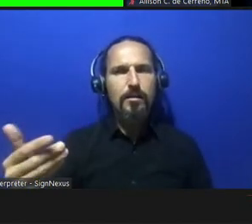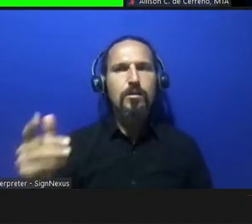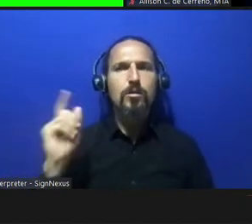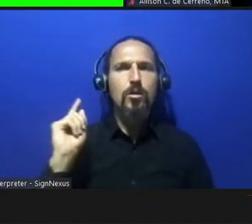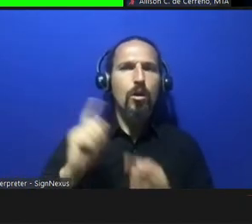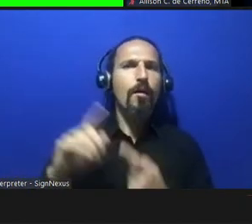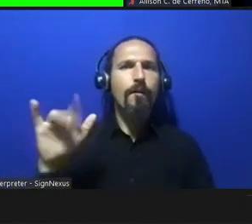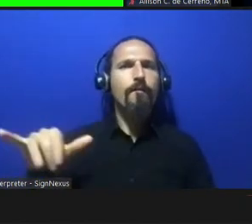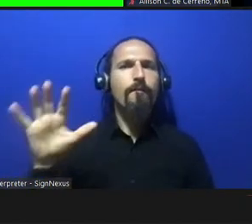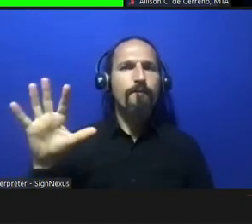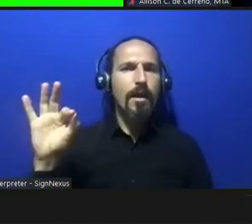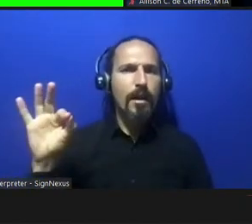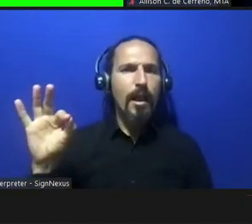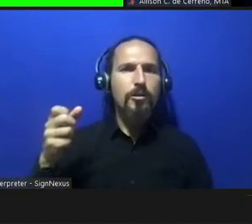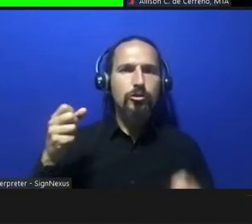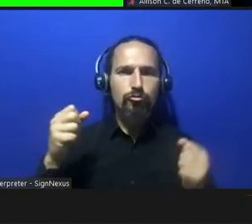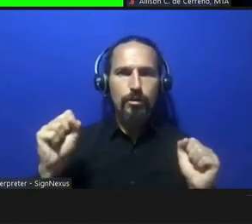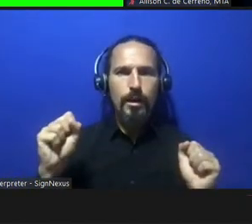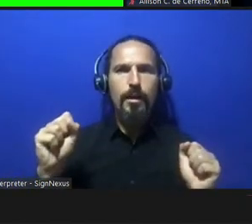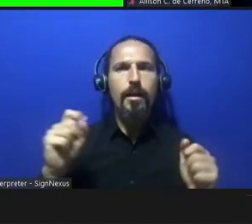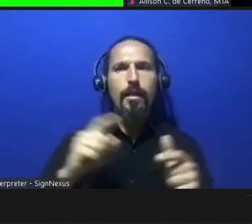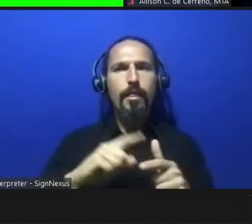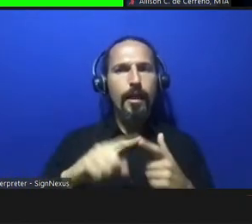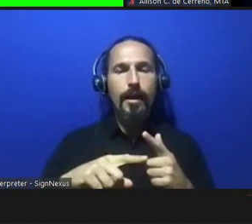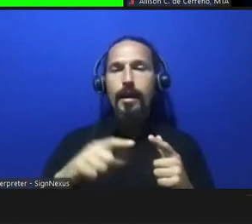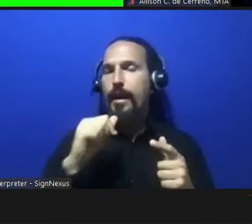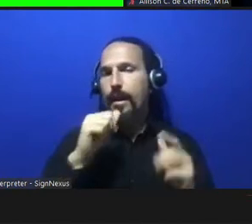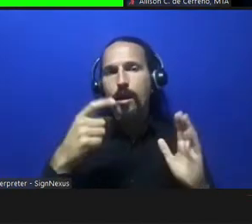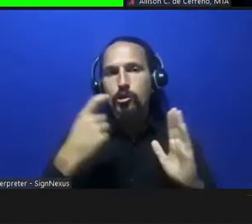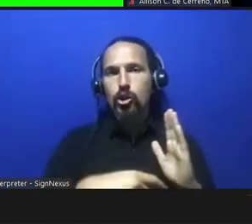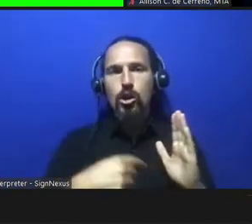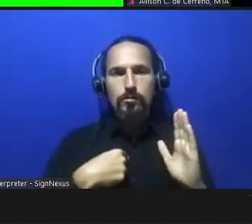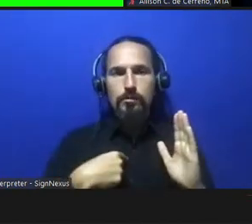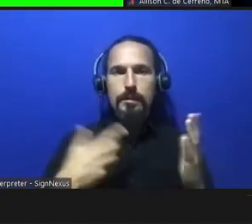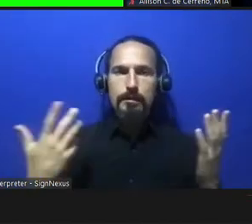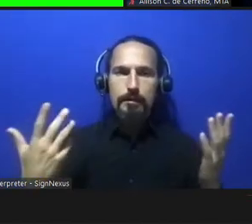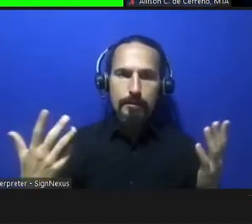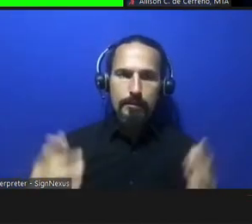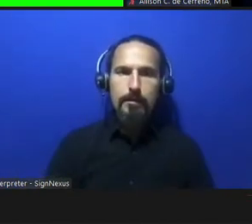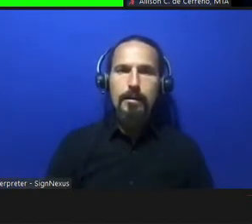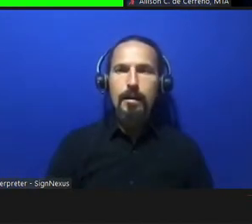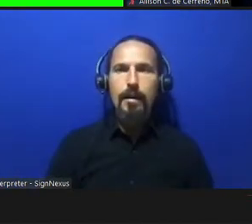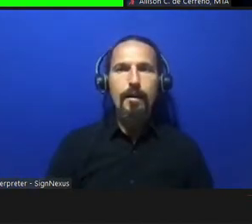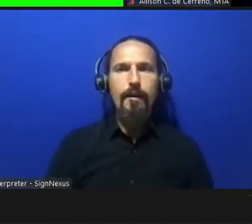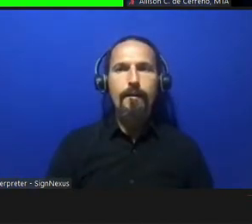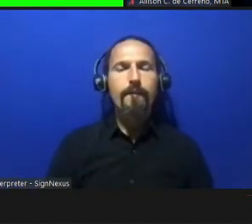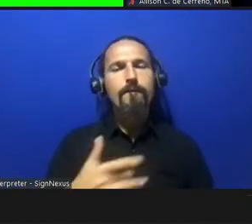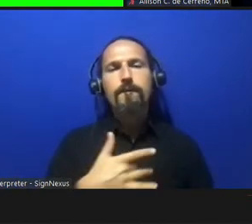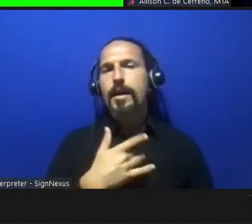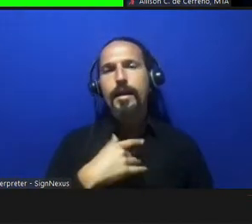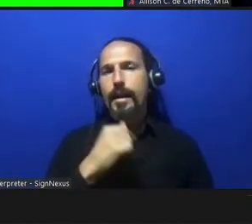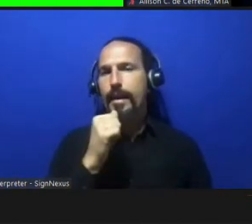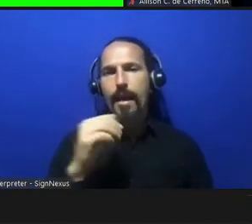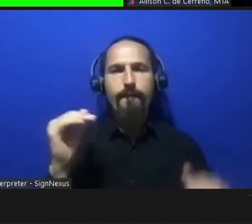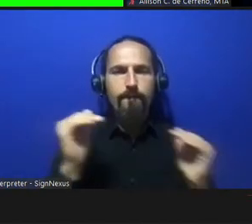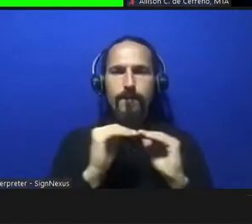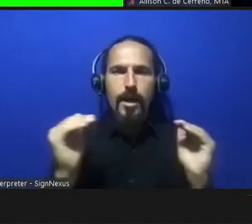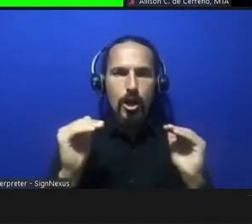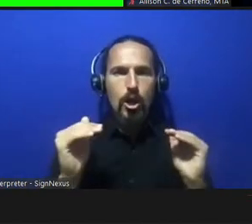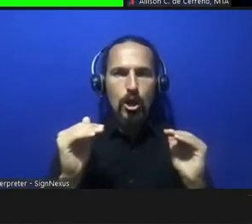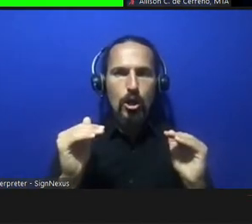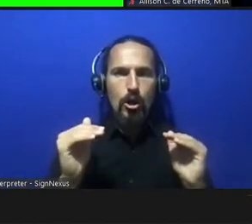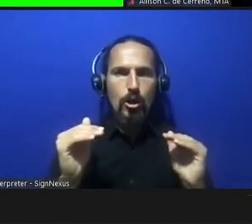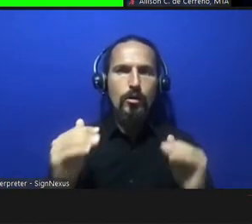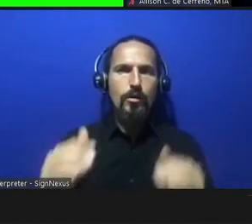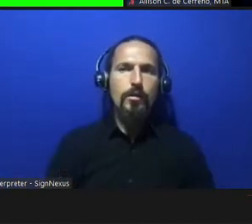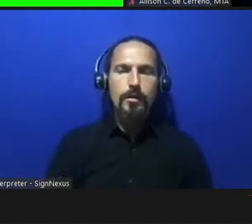street and it's not charging me um i don't think that's really fair as